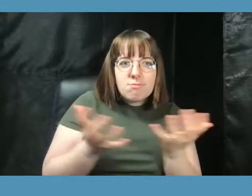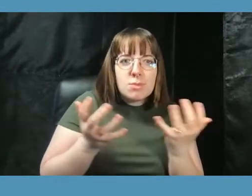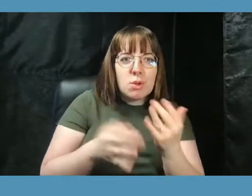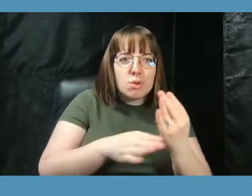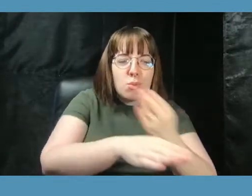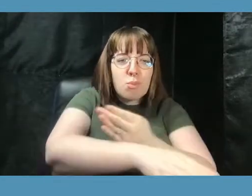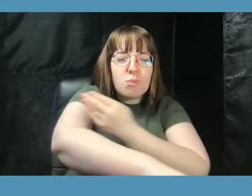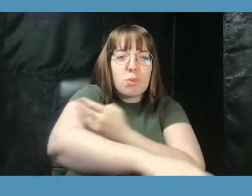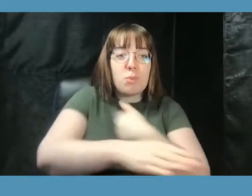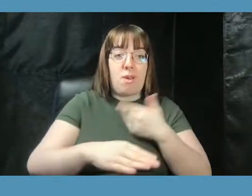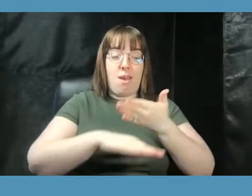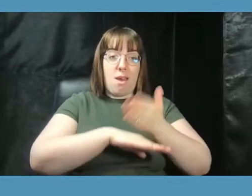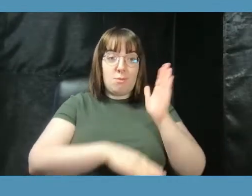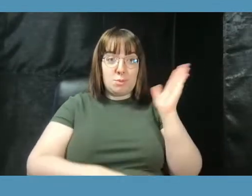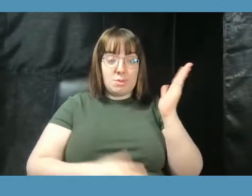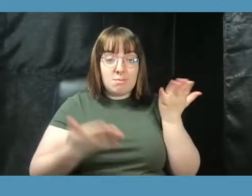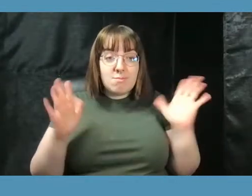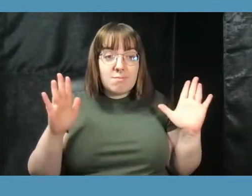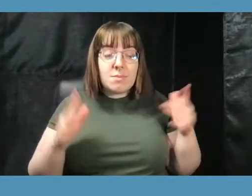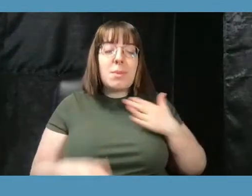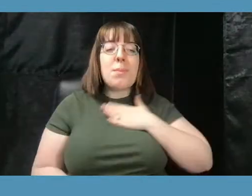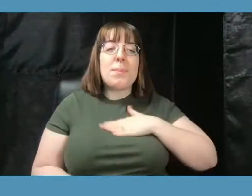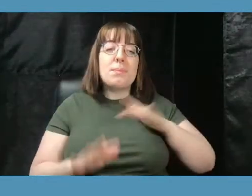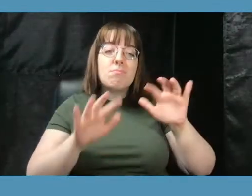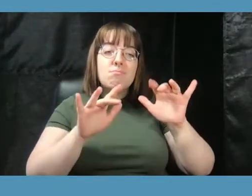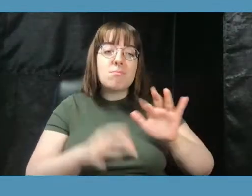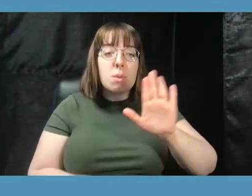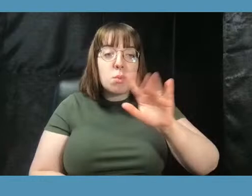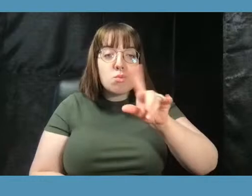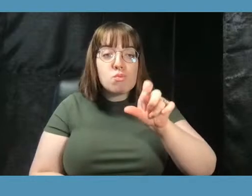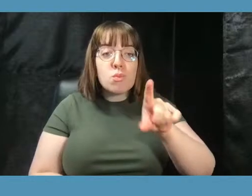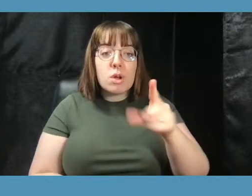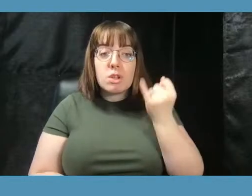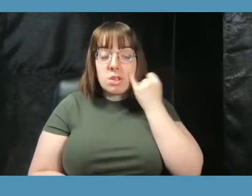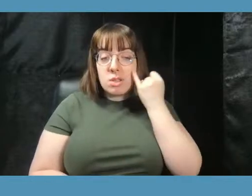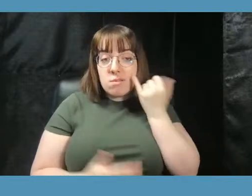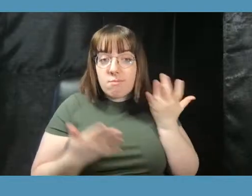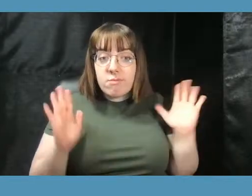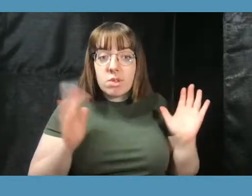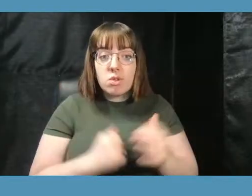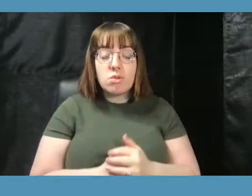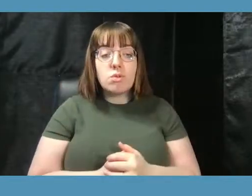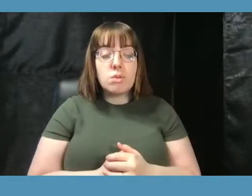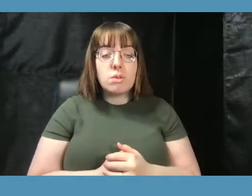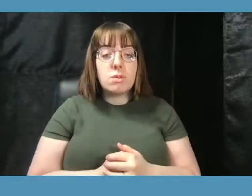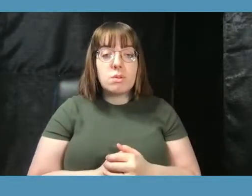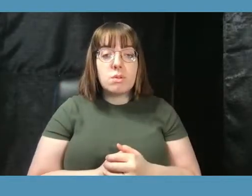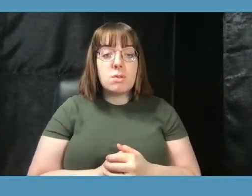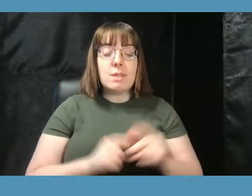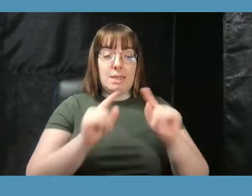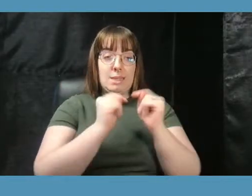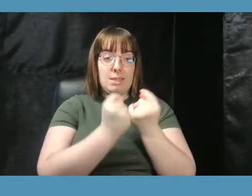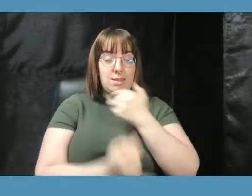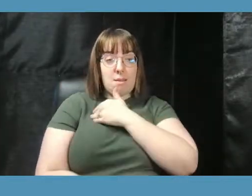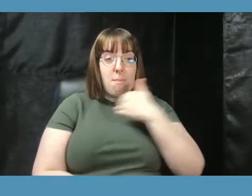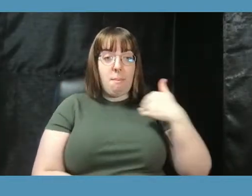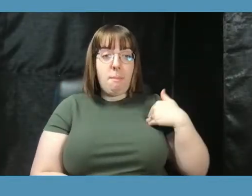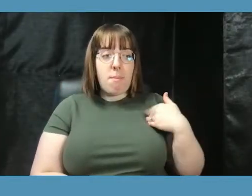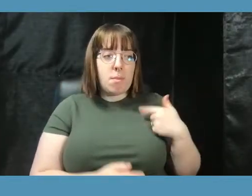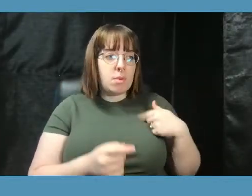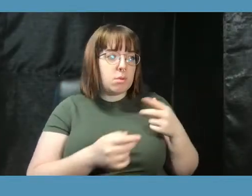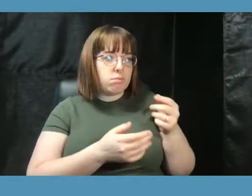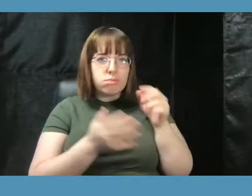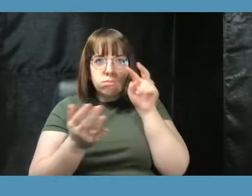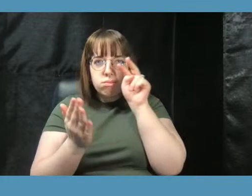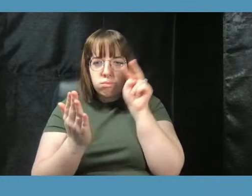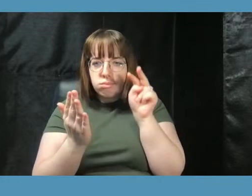presentation. Please type your questions in the chat, and a Digital Empowerment team member will be gathering them.